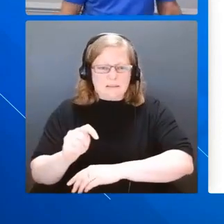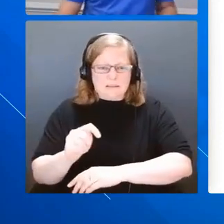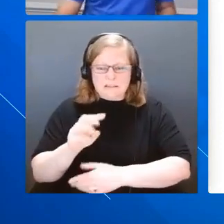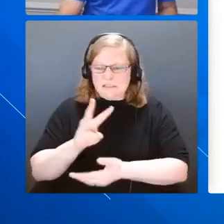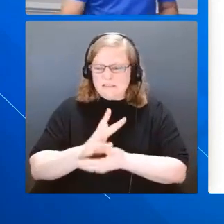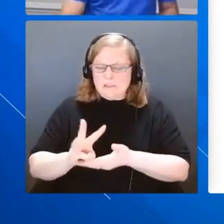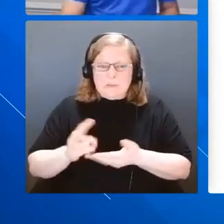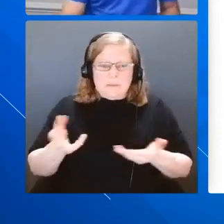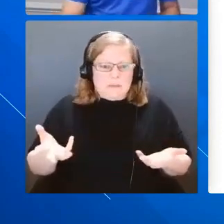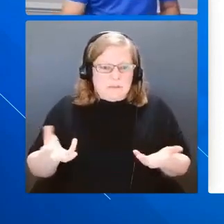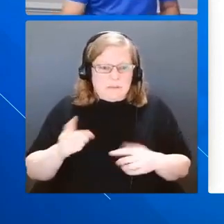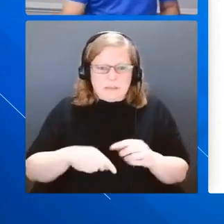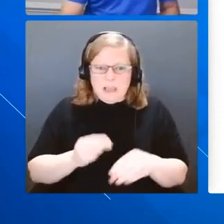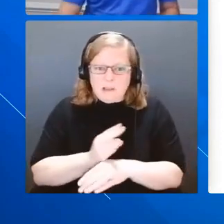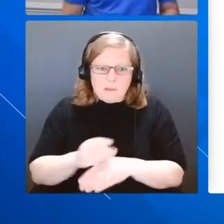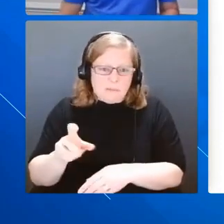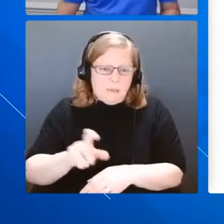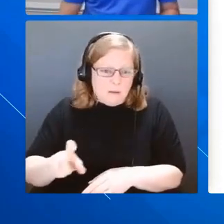can't use a mouse.